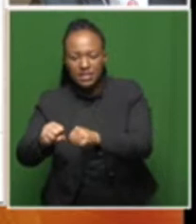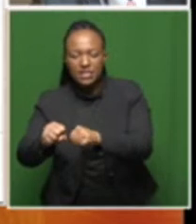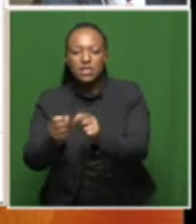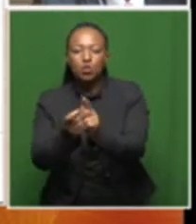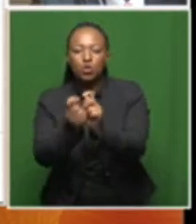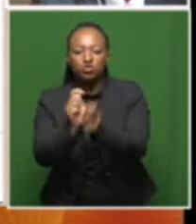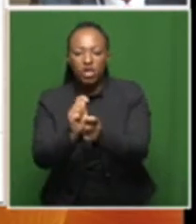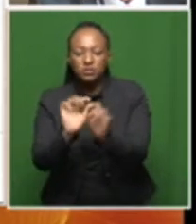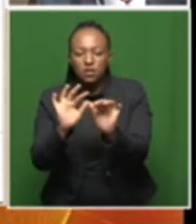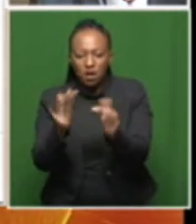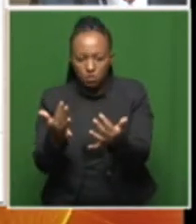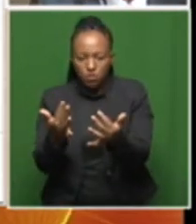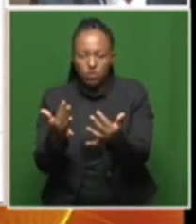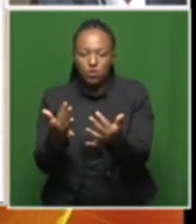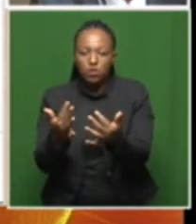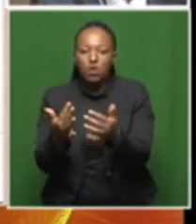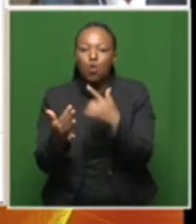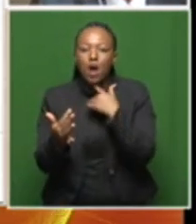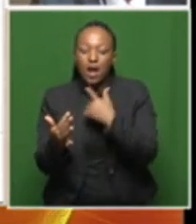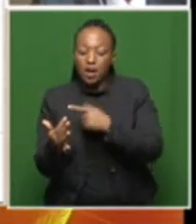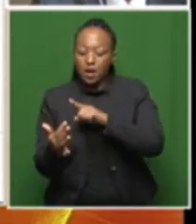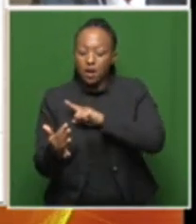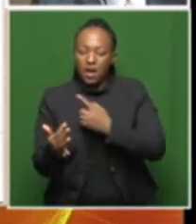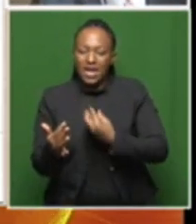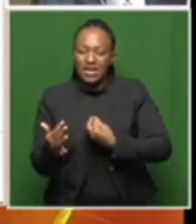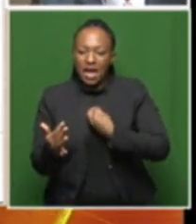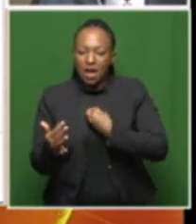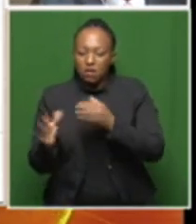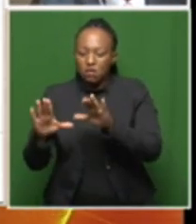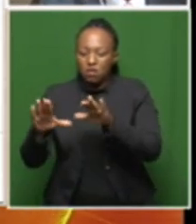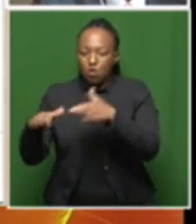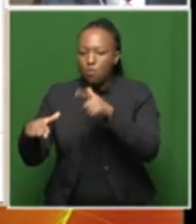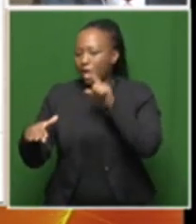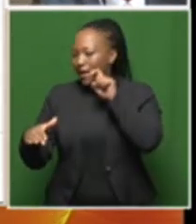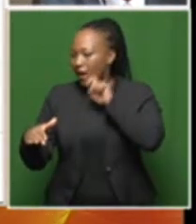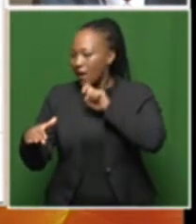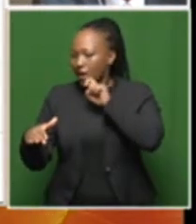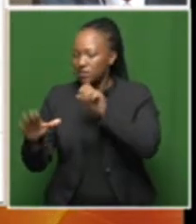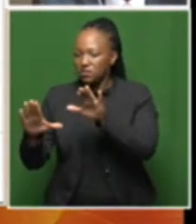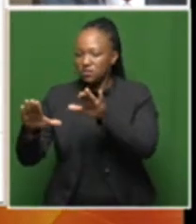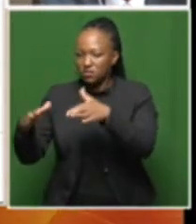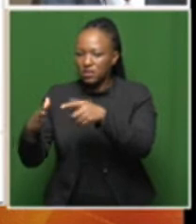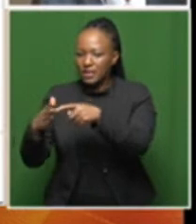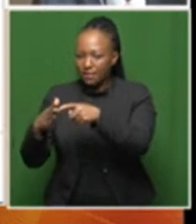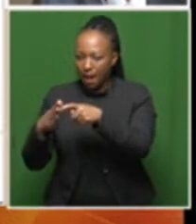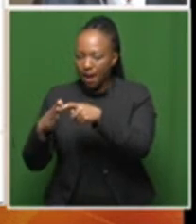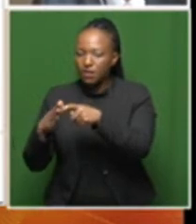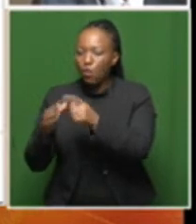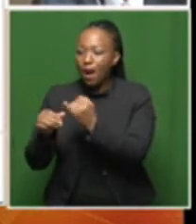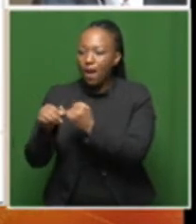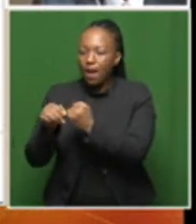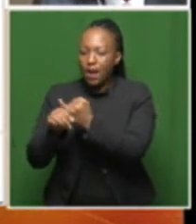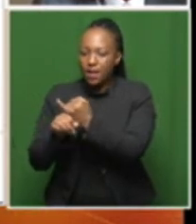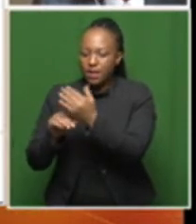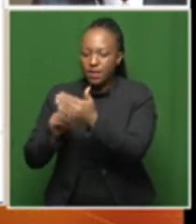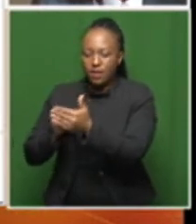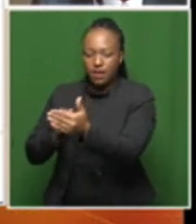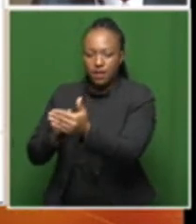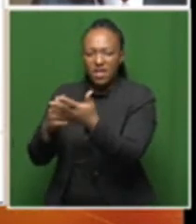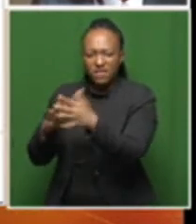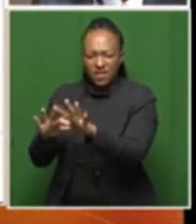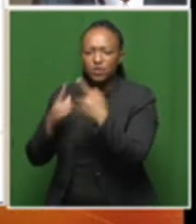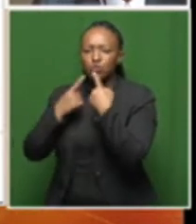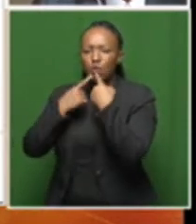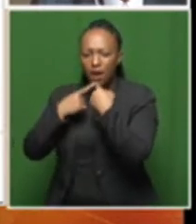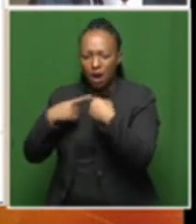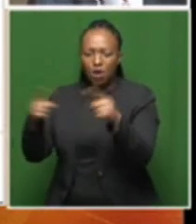change. The one is to bring the younger cohorts of the population into the demand cycle earlier, and she's already announced how